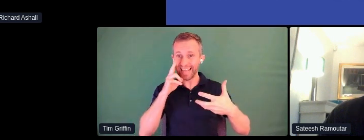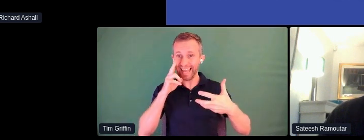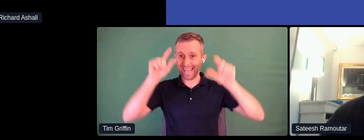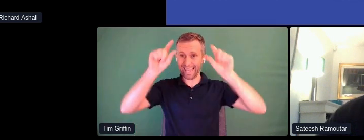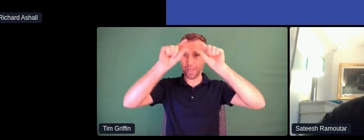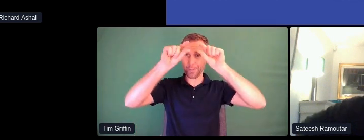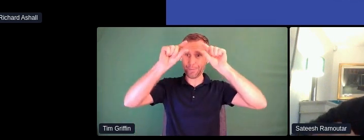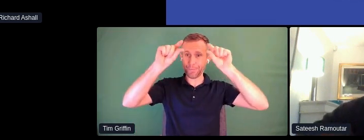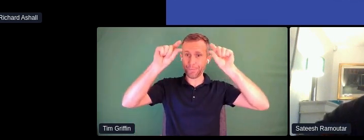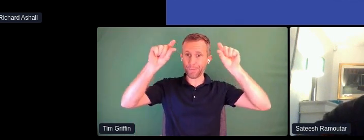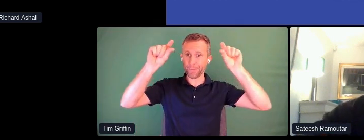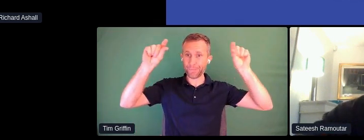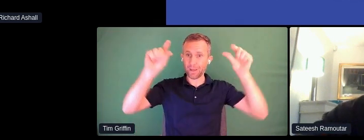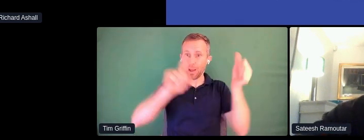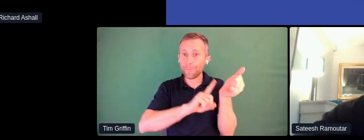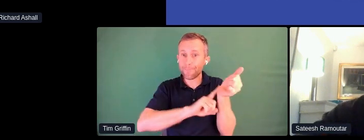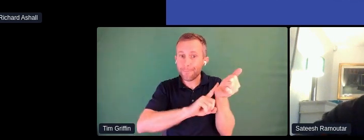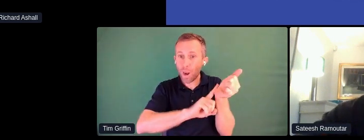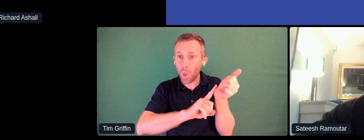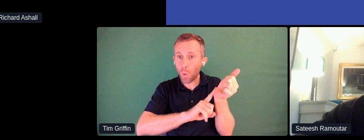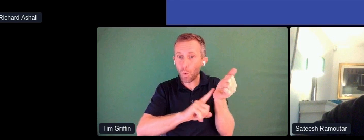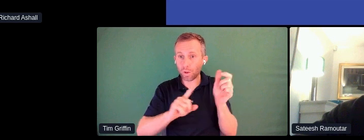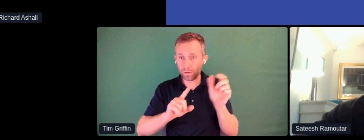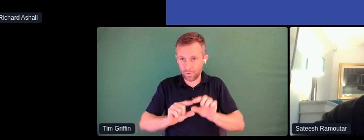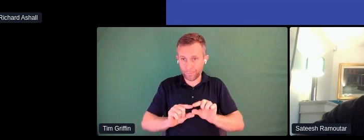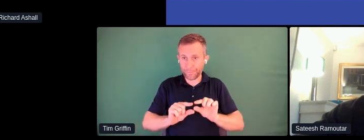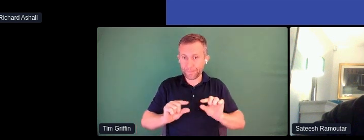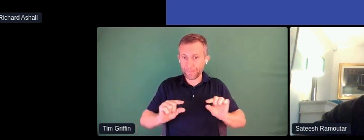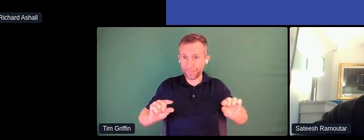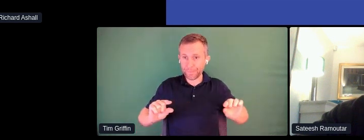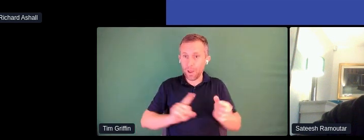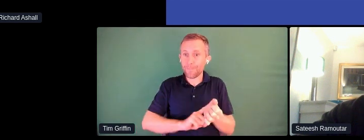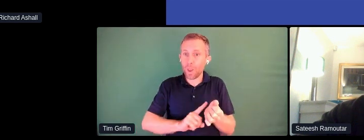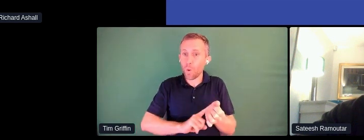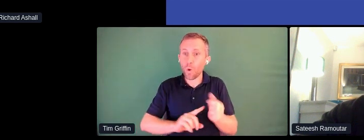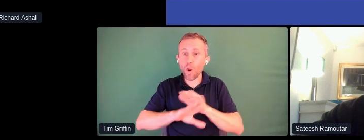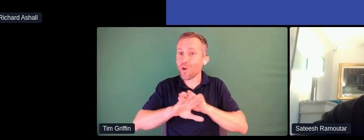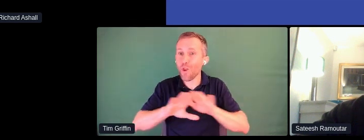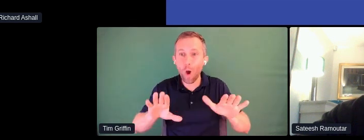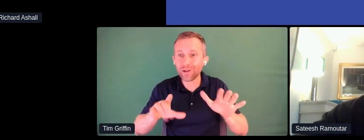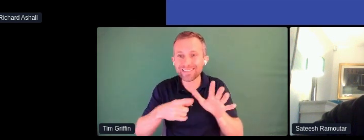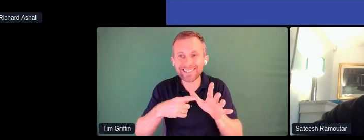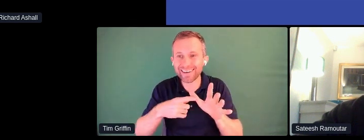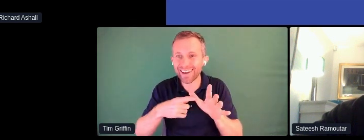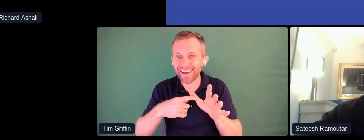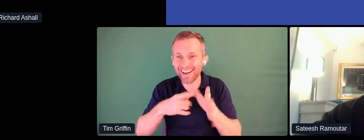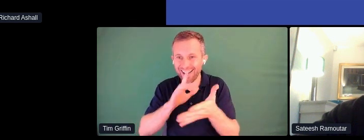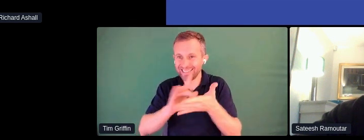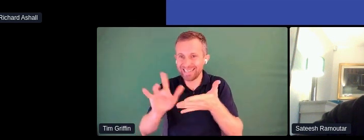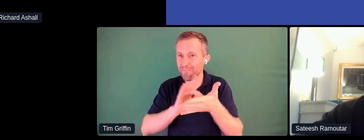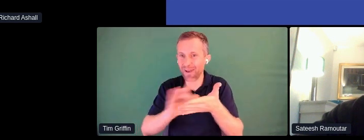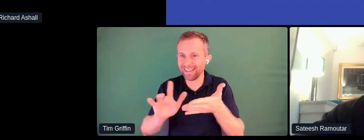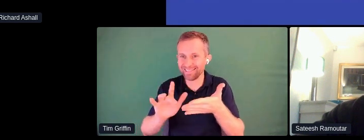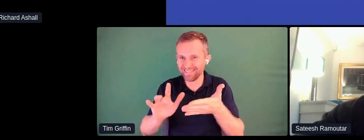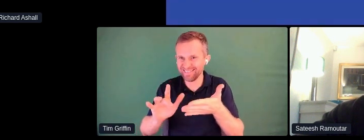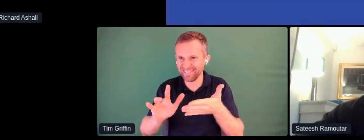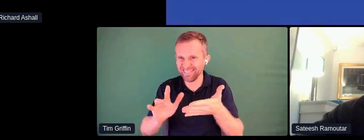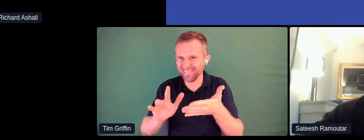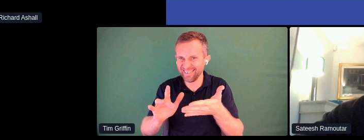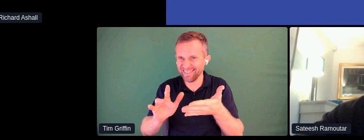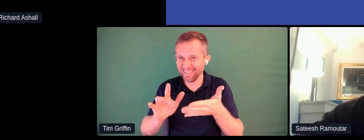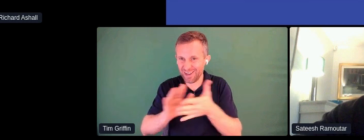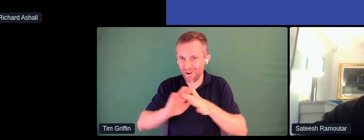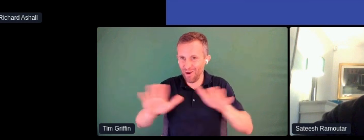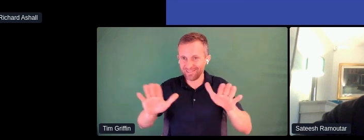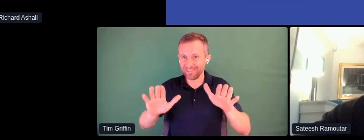the sharing software that I'm using. Obviously, our goal with what we're trying to do is bring simplification, and the